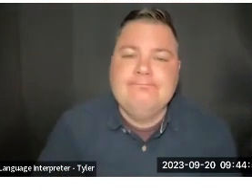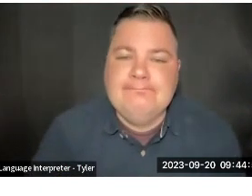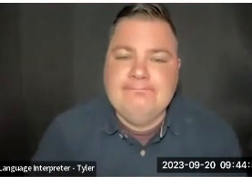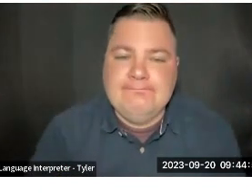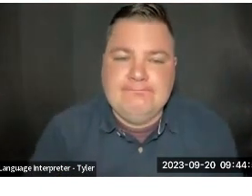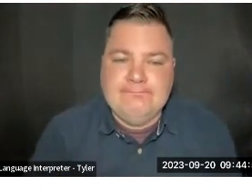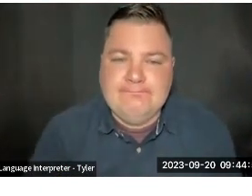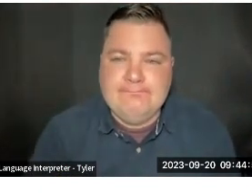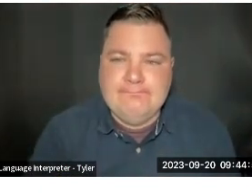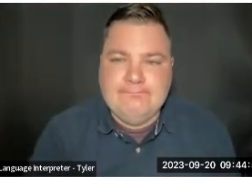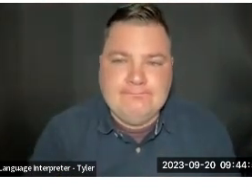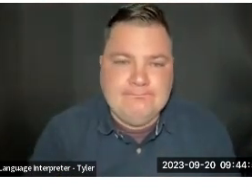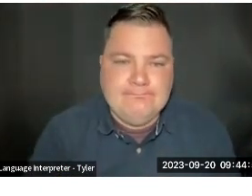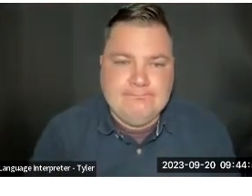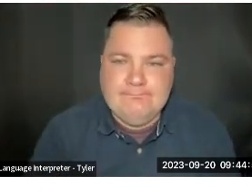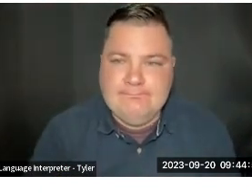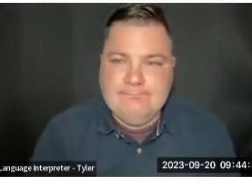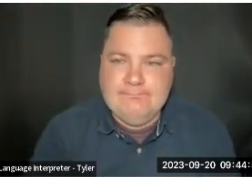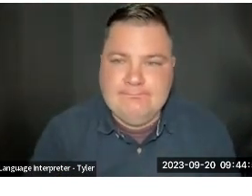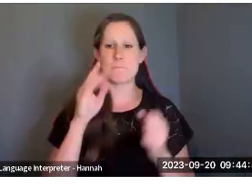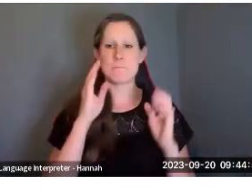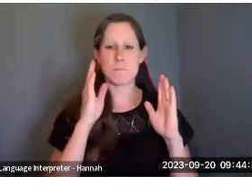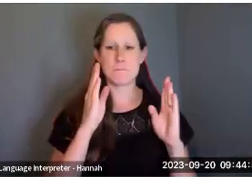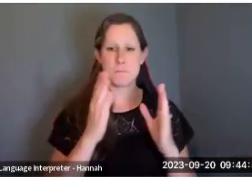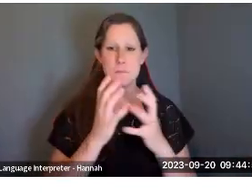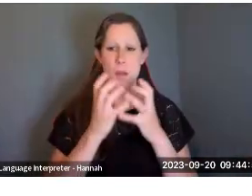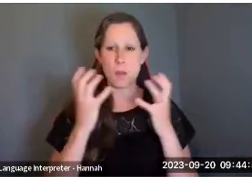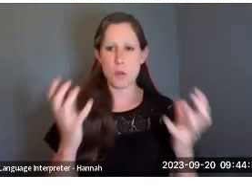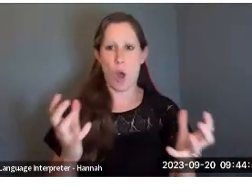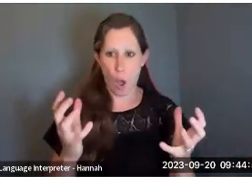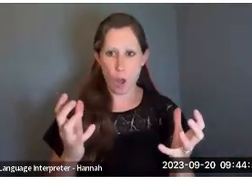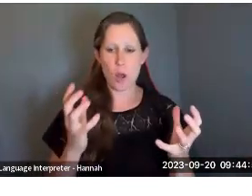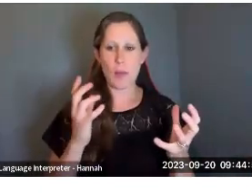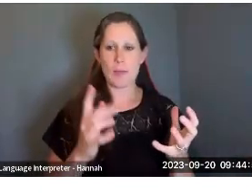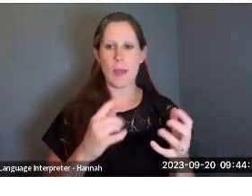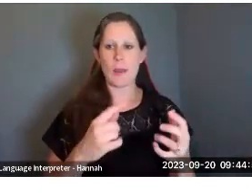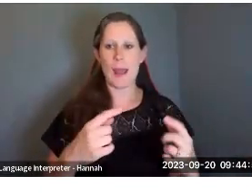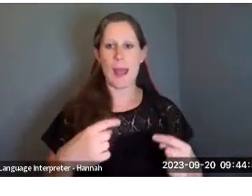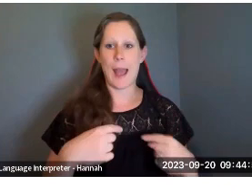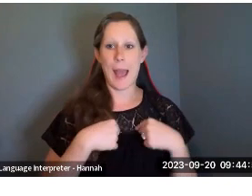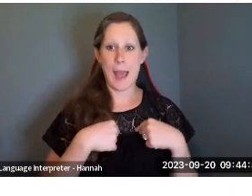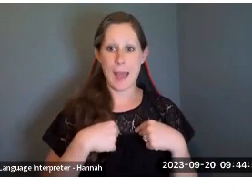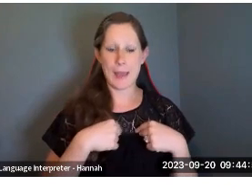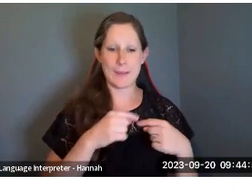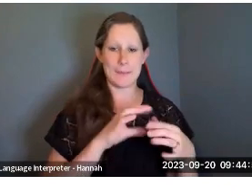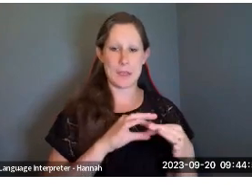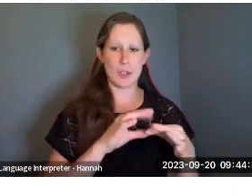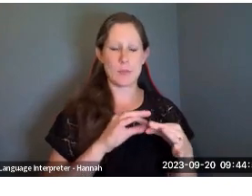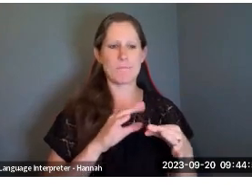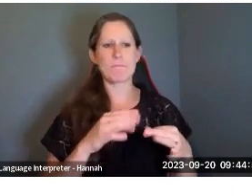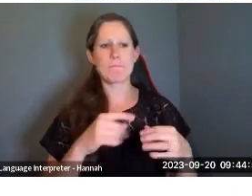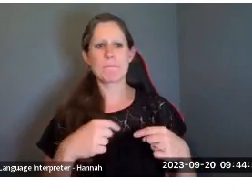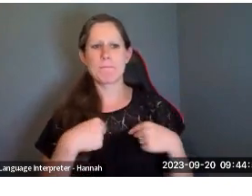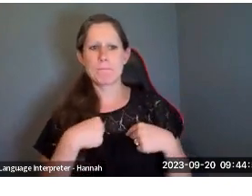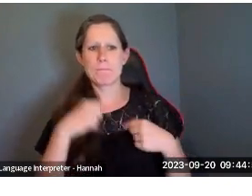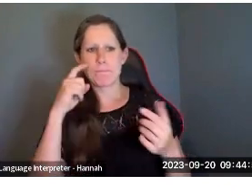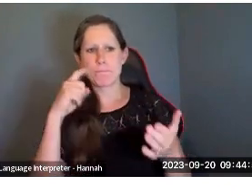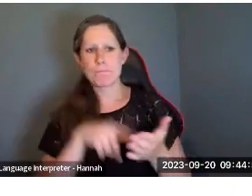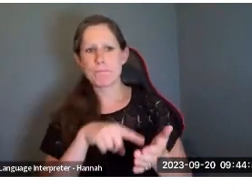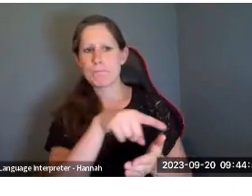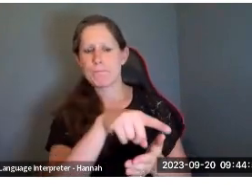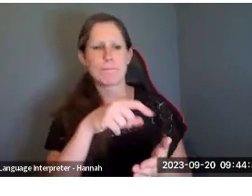on using those I messages, right? I noticed that you haven't been